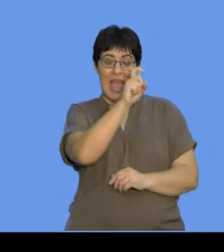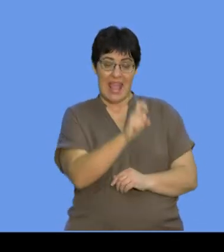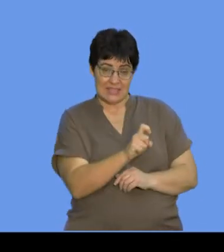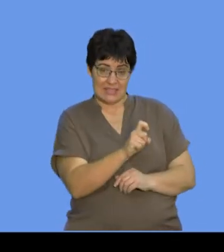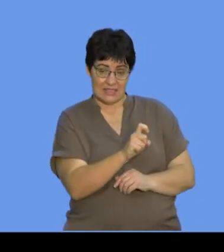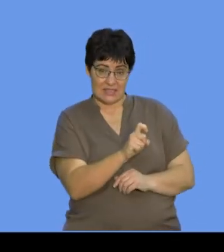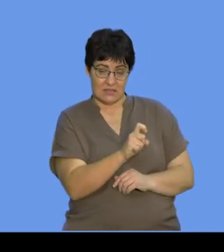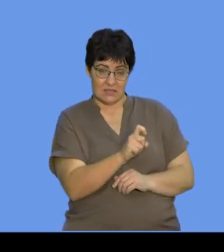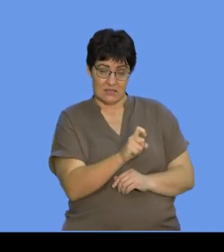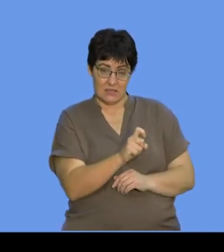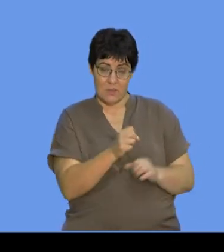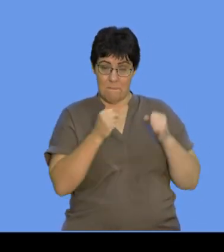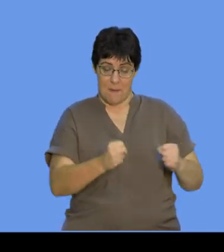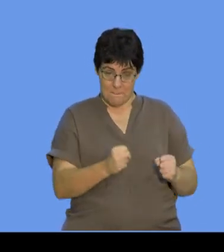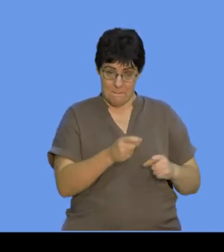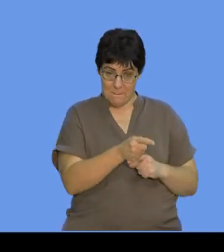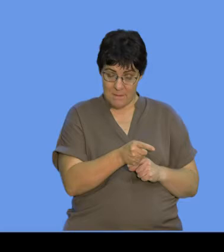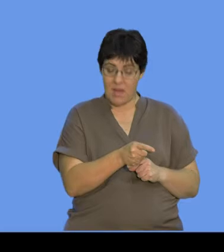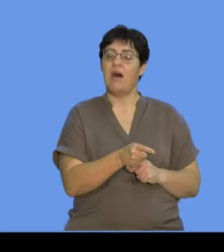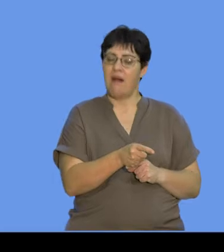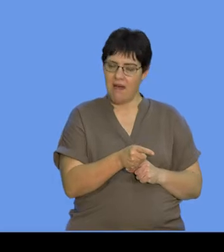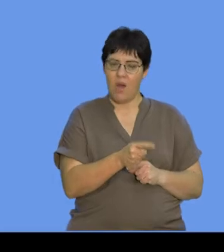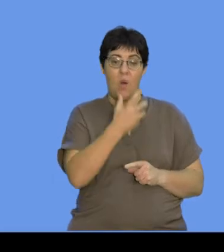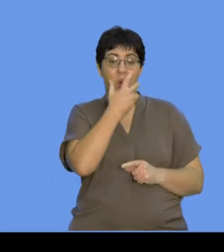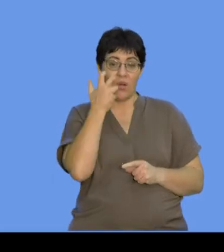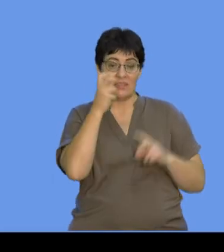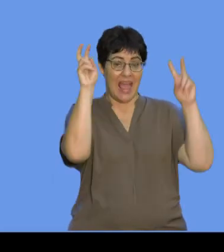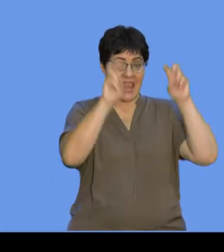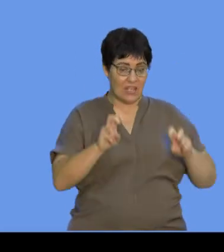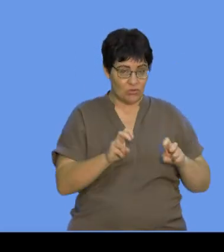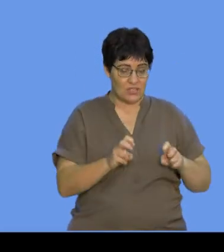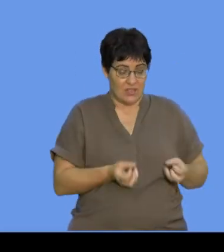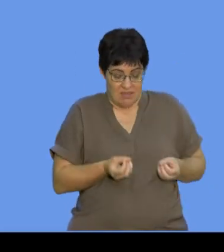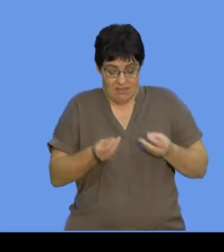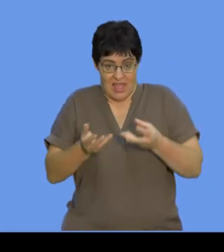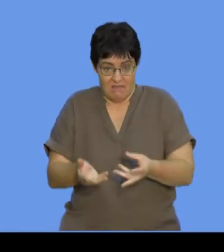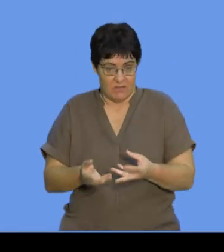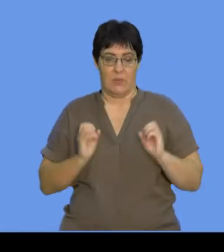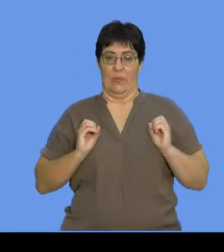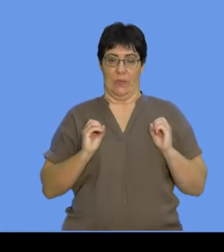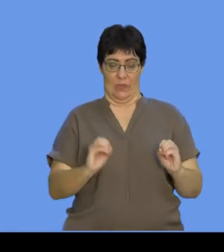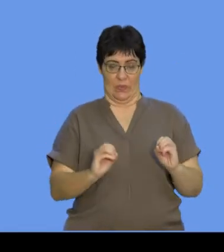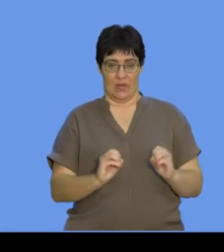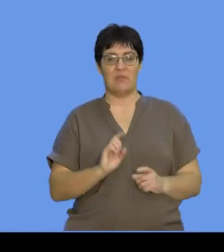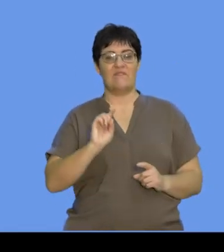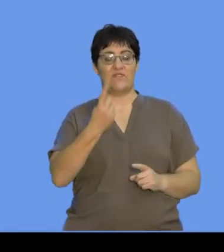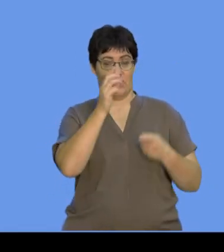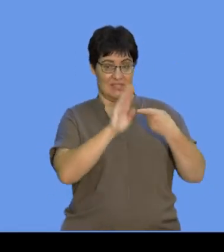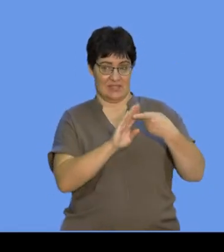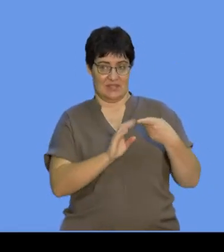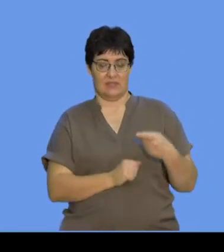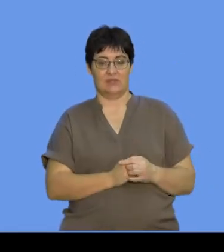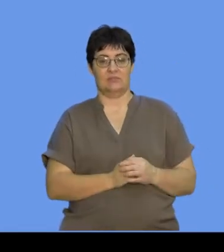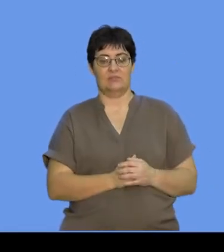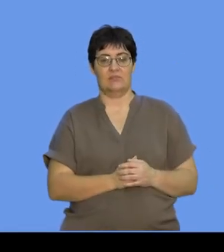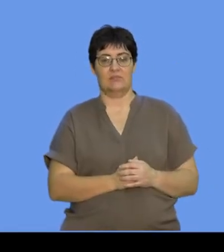form, it doesn't conduct either heat or electricity. So that's the first clue. Okay? And